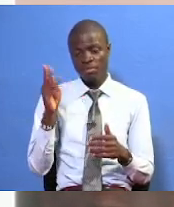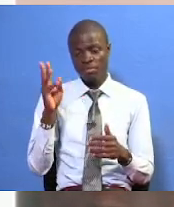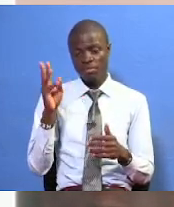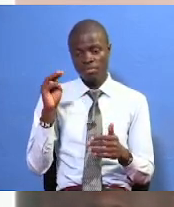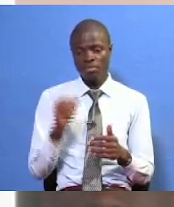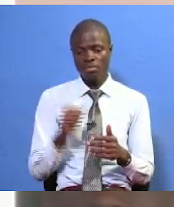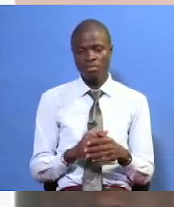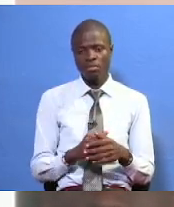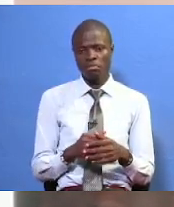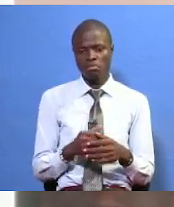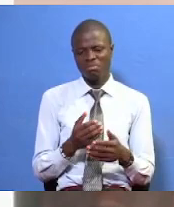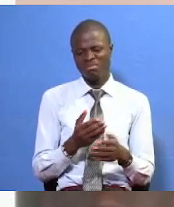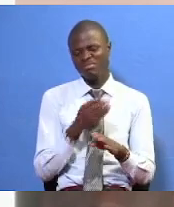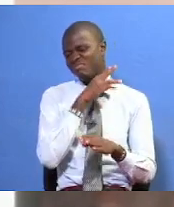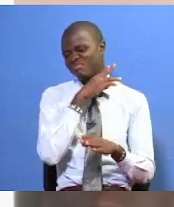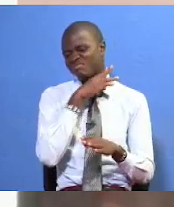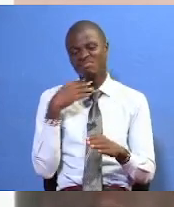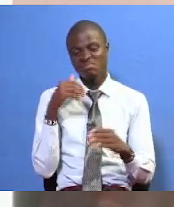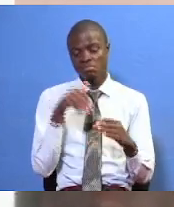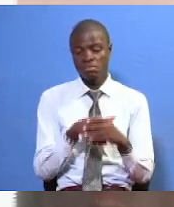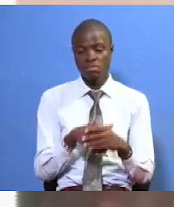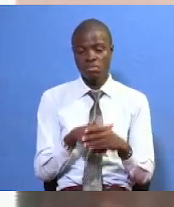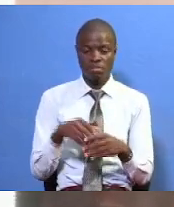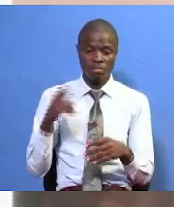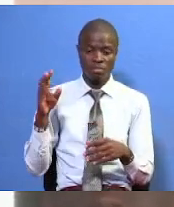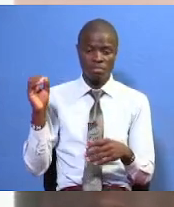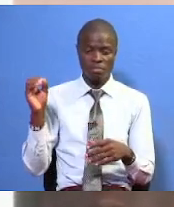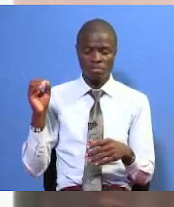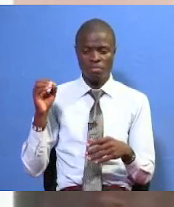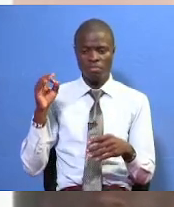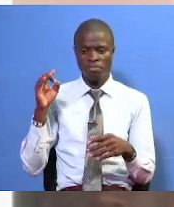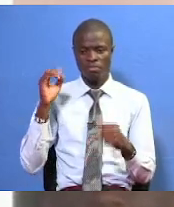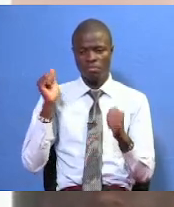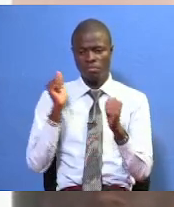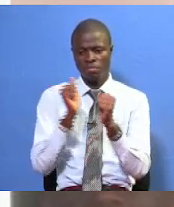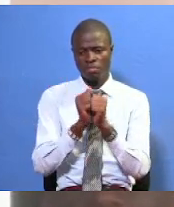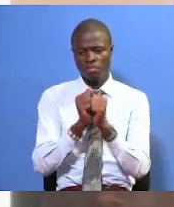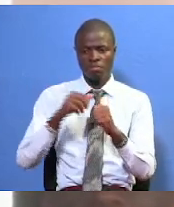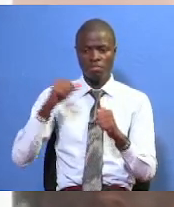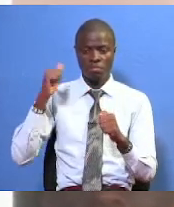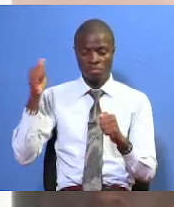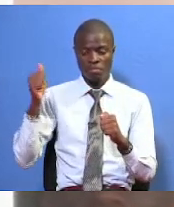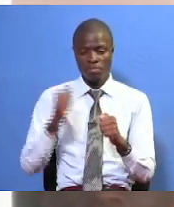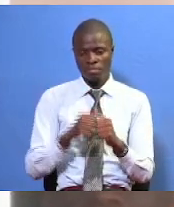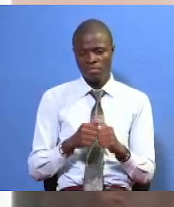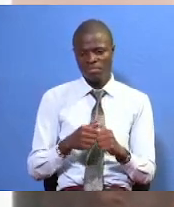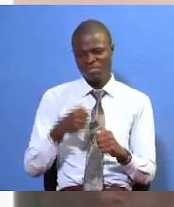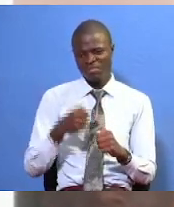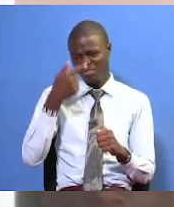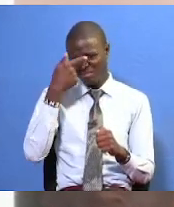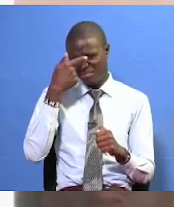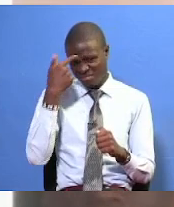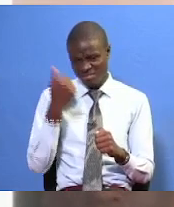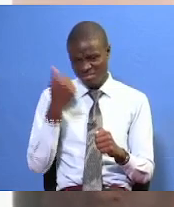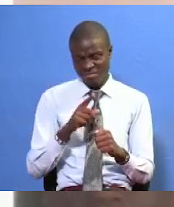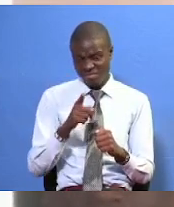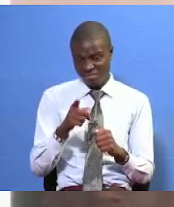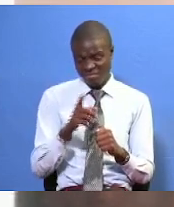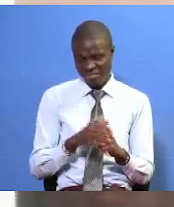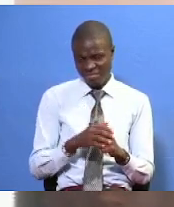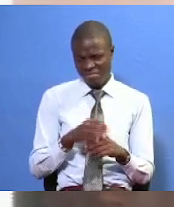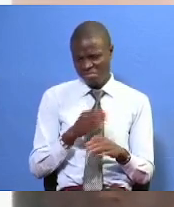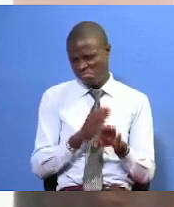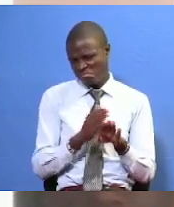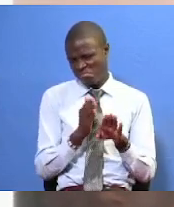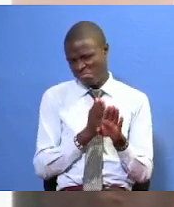up snapping his life in 2015. Therefore, the fact that you are here today as